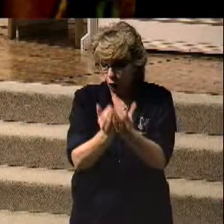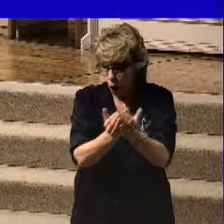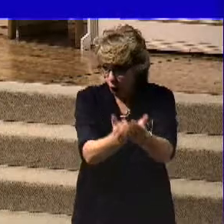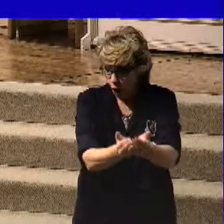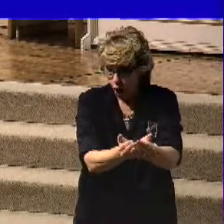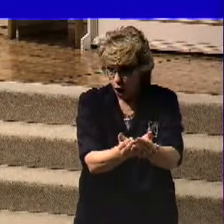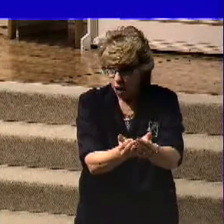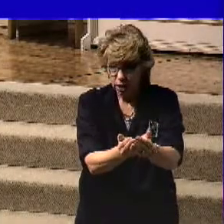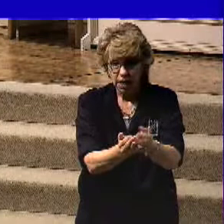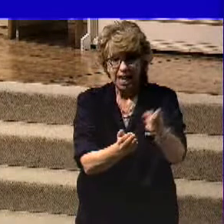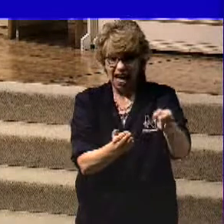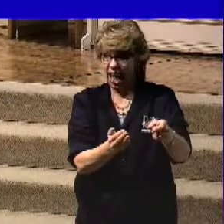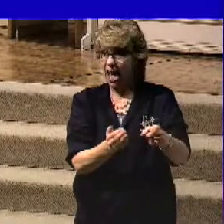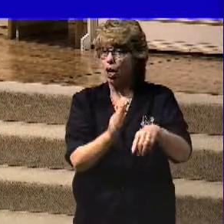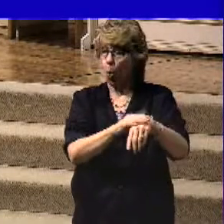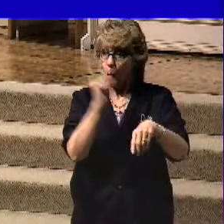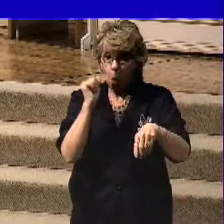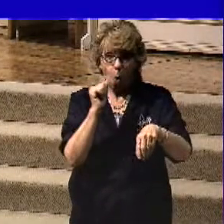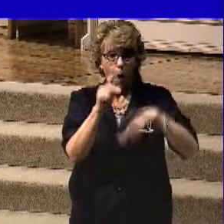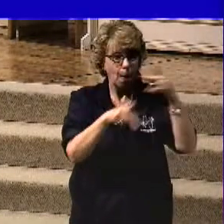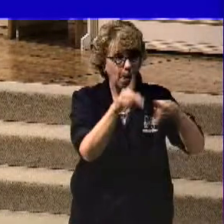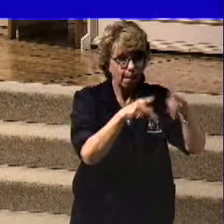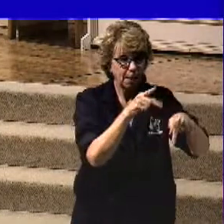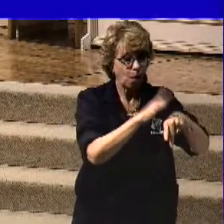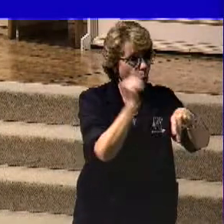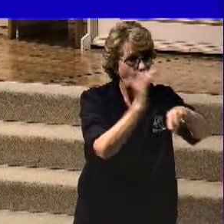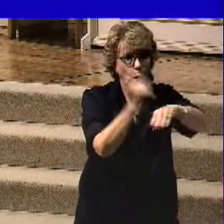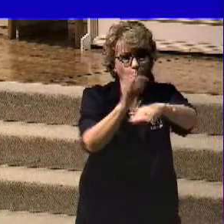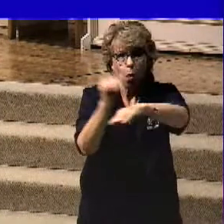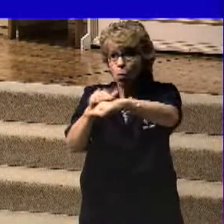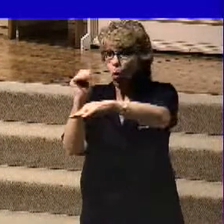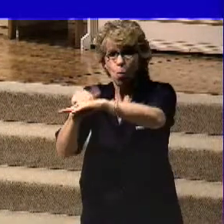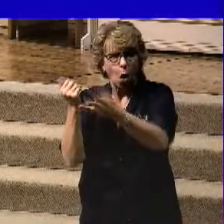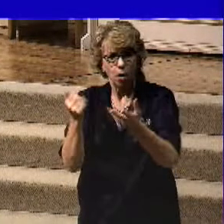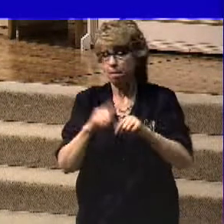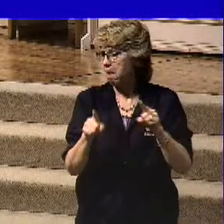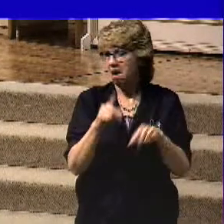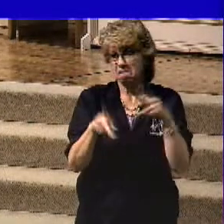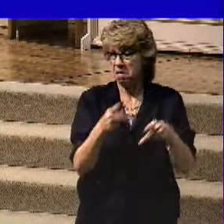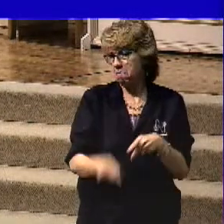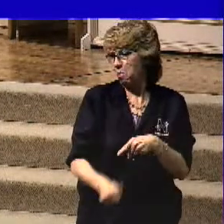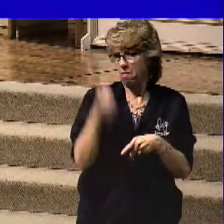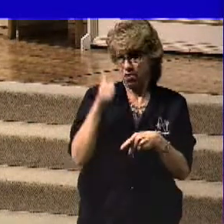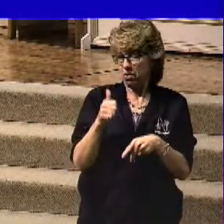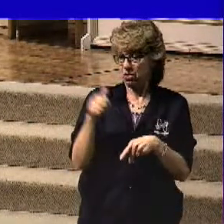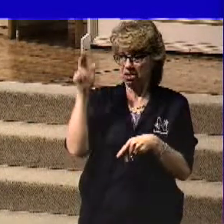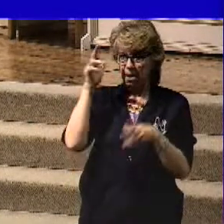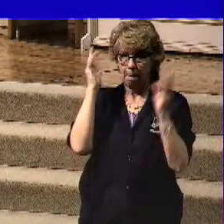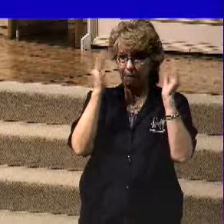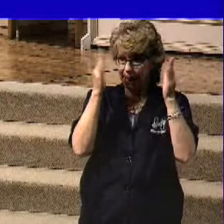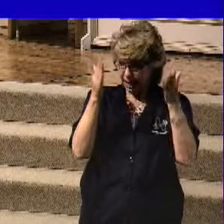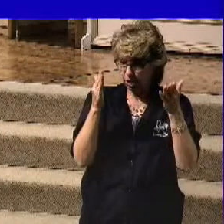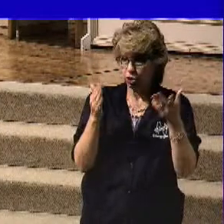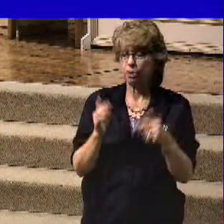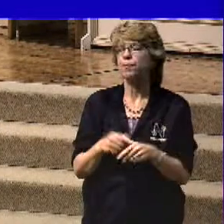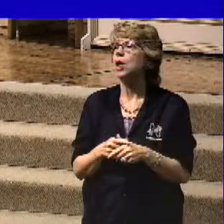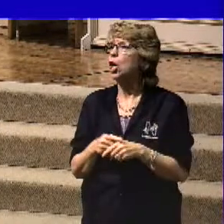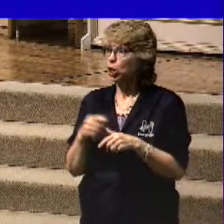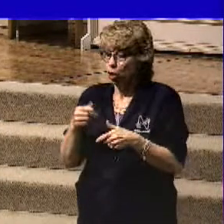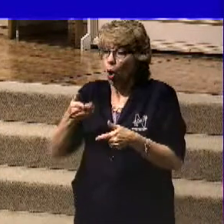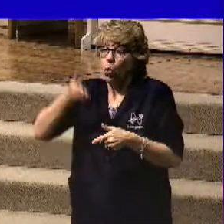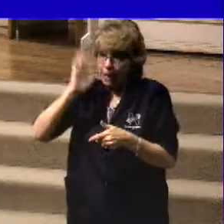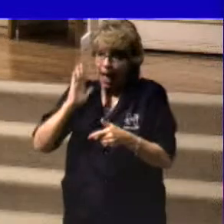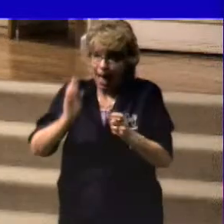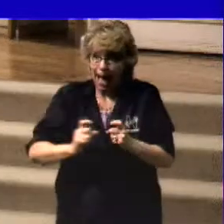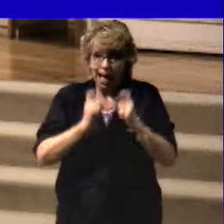by faith Noah, being warned of God of things not seen as yet, moved with fear, prepared an ark to the saving of his house, by the which he condemned the world, and became